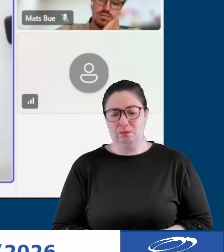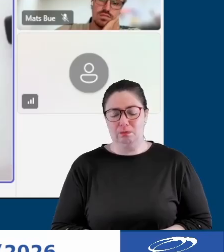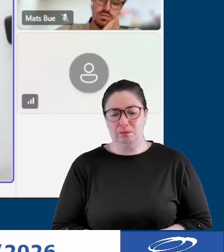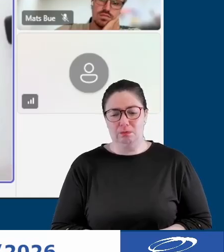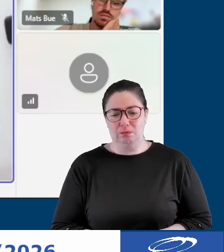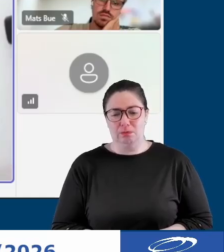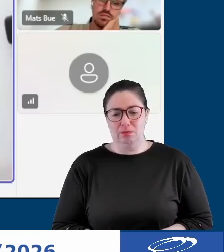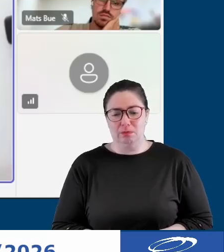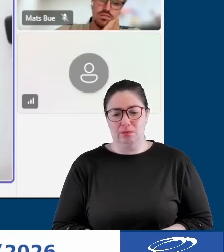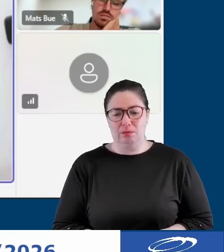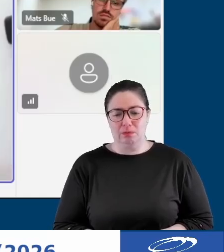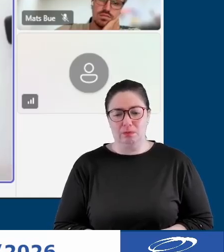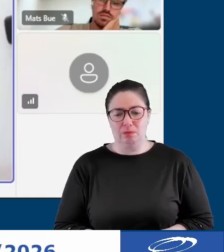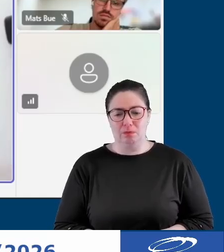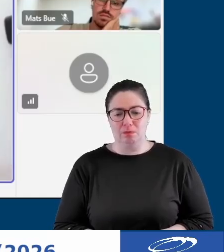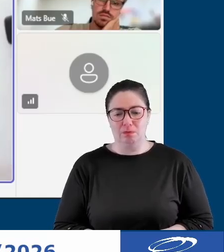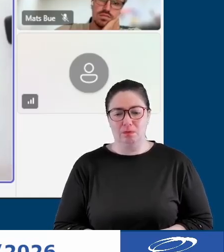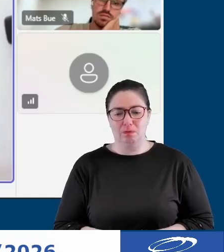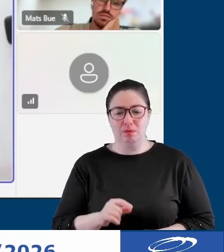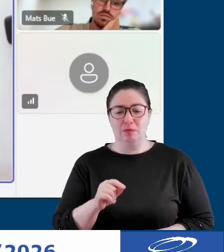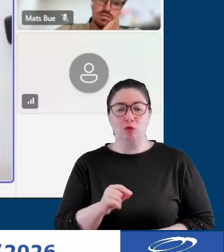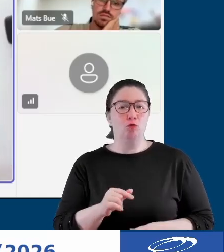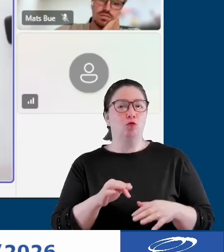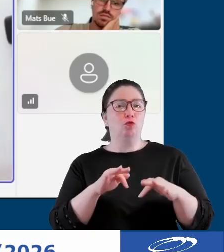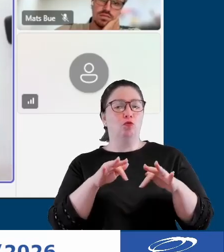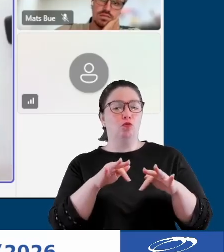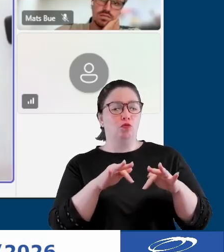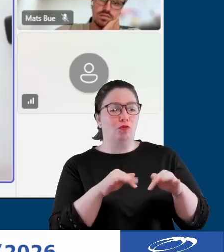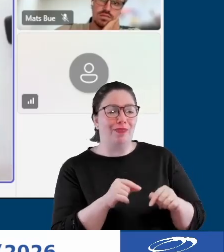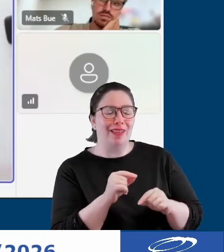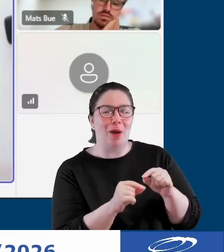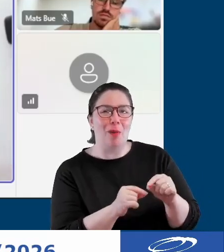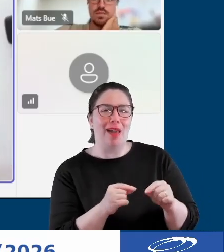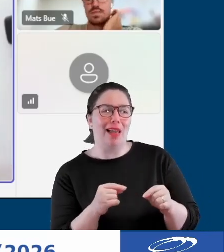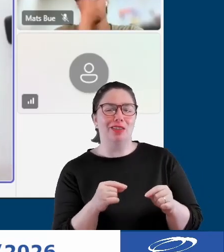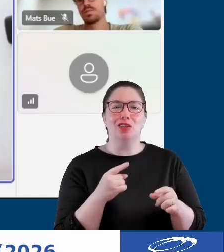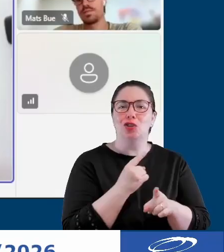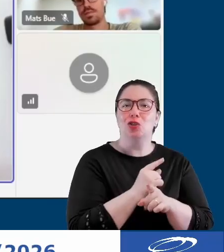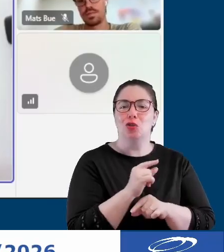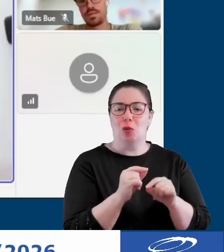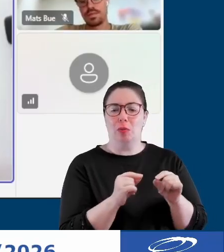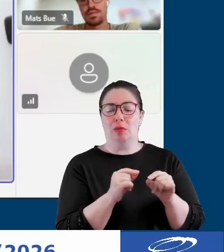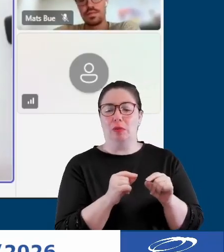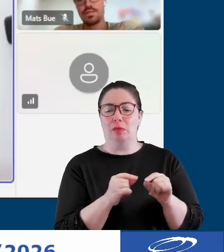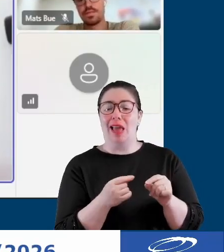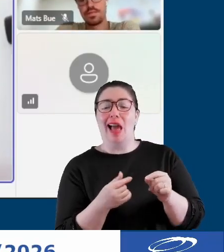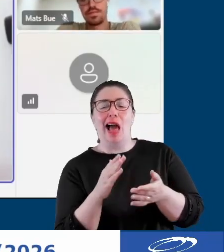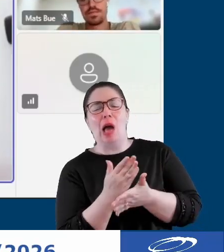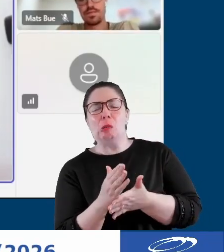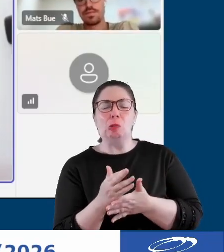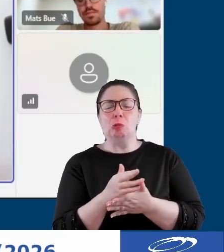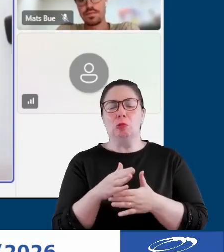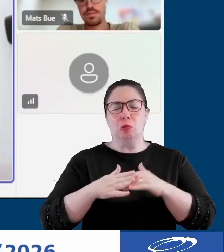end there will be a much severe infection. So if some surgeons will do it in my hospital, but